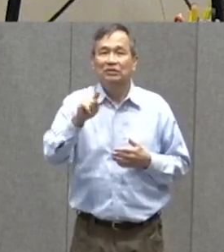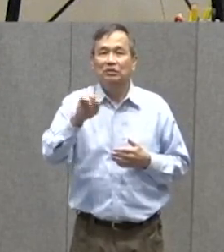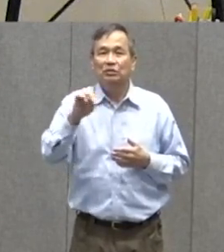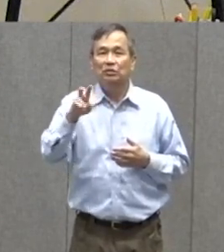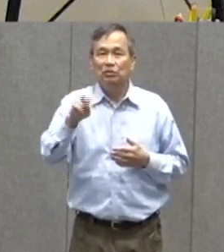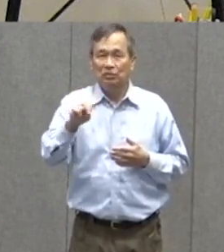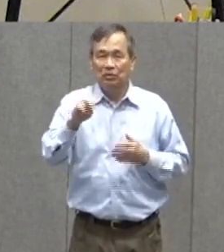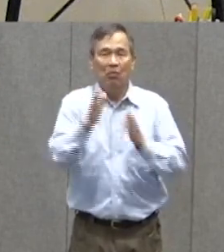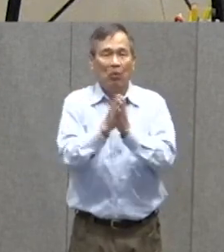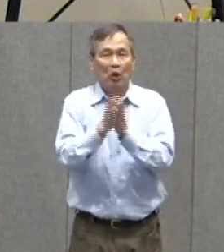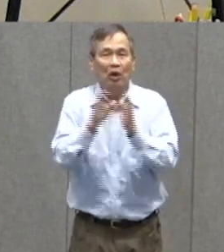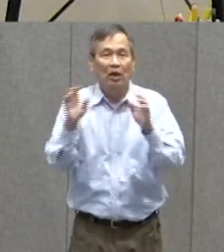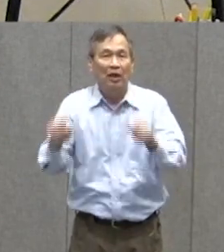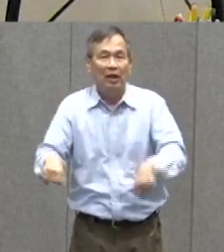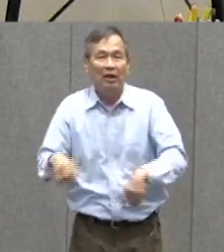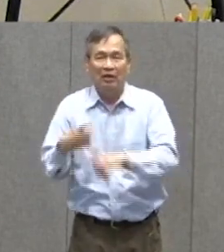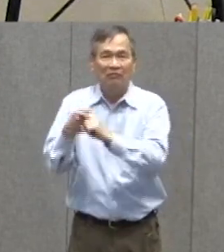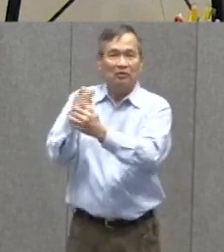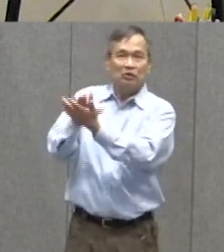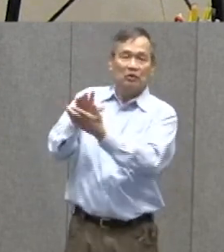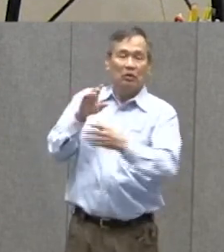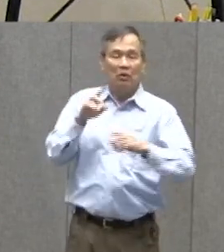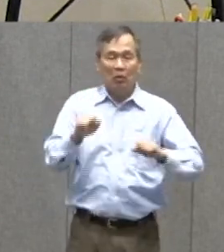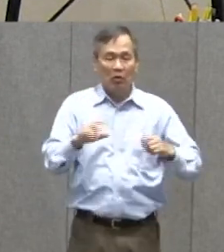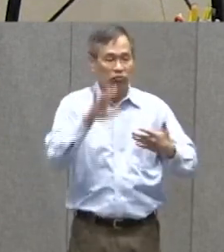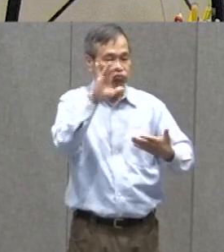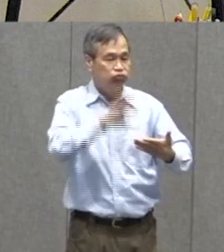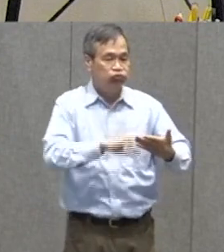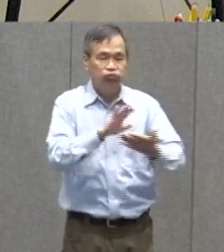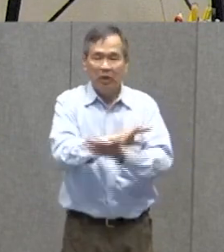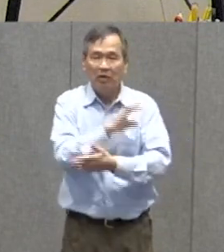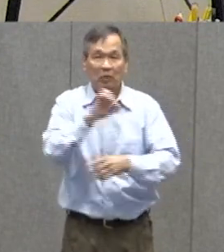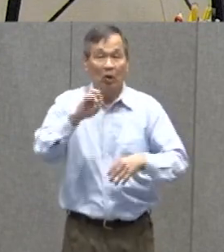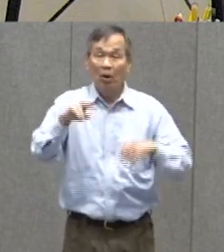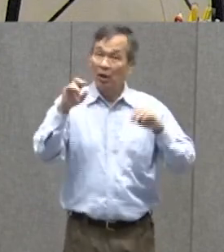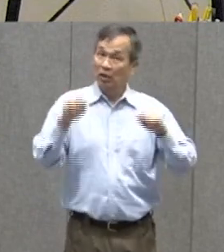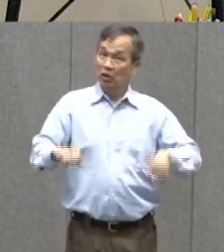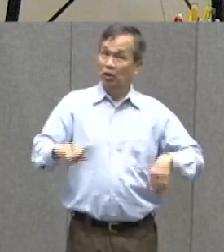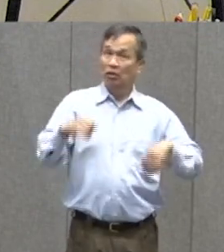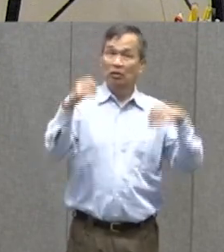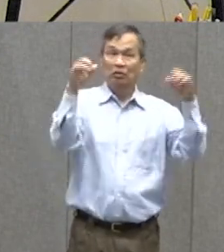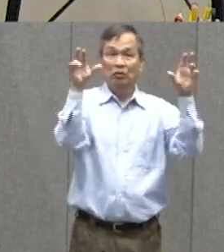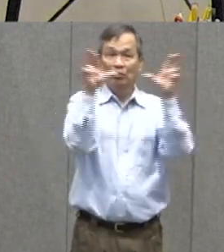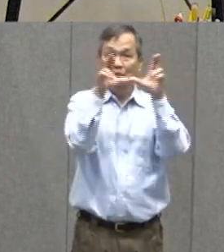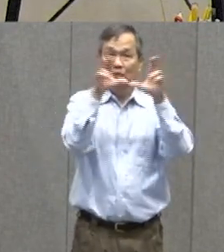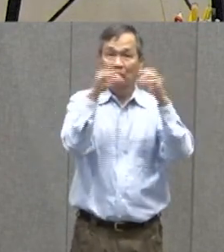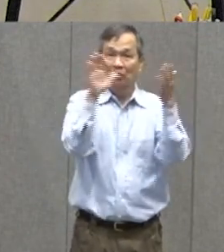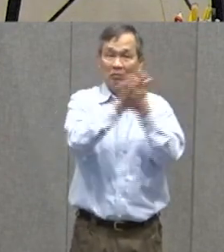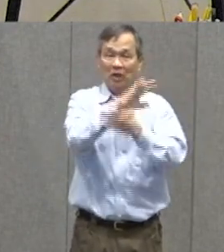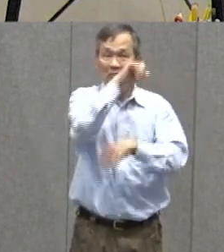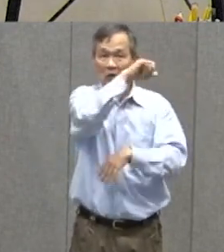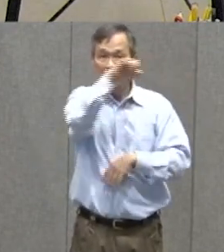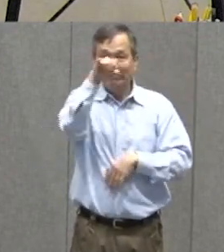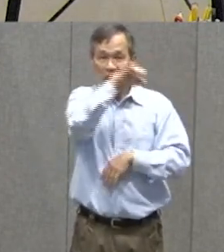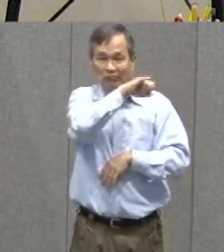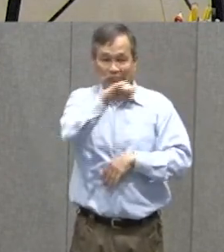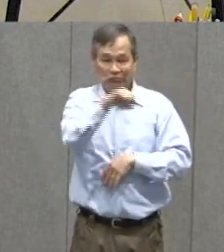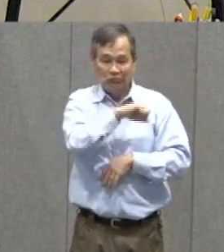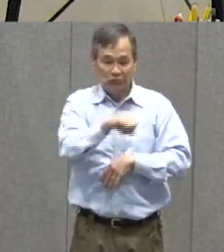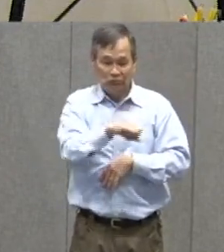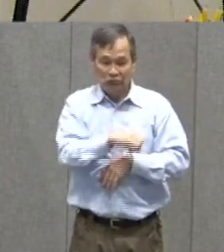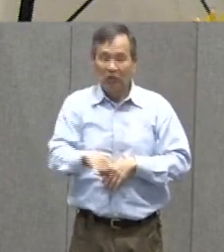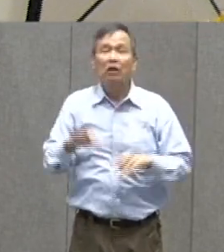paper. You can have a blank sheet of paper or a rule-lined paper. Either or will be just fine for our lesson